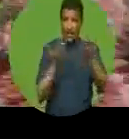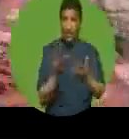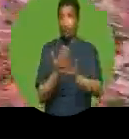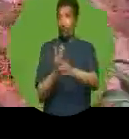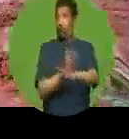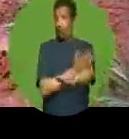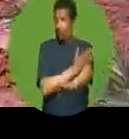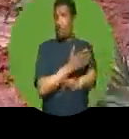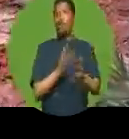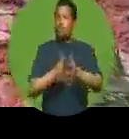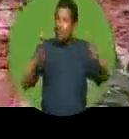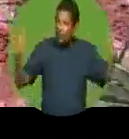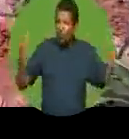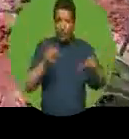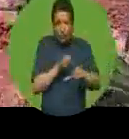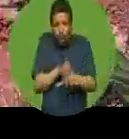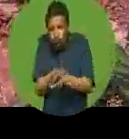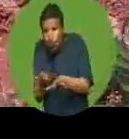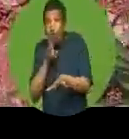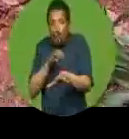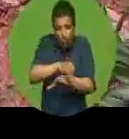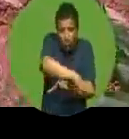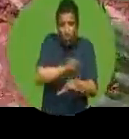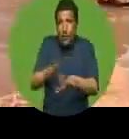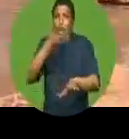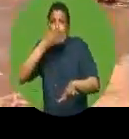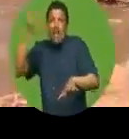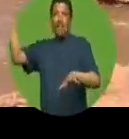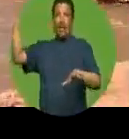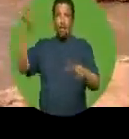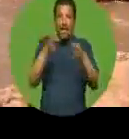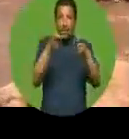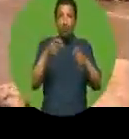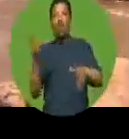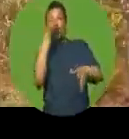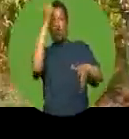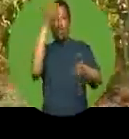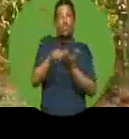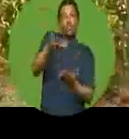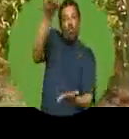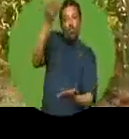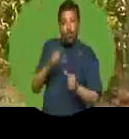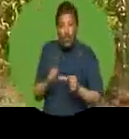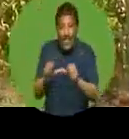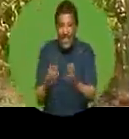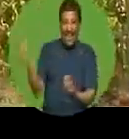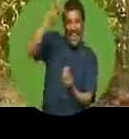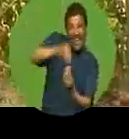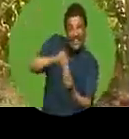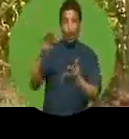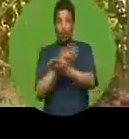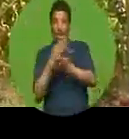of small and medium-scale irrigation, better management of natural resources to sustaining the increase